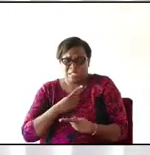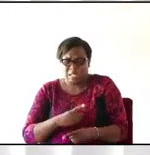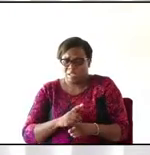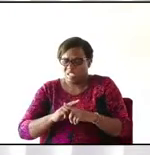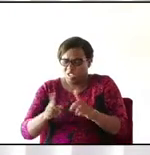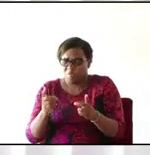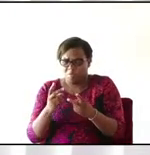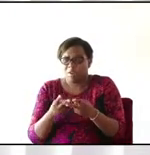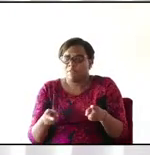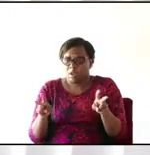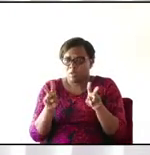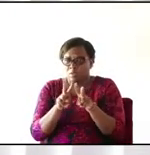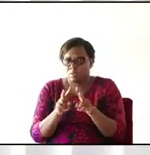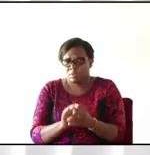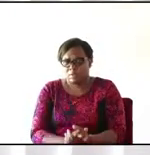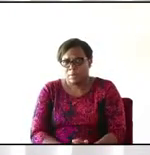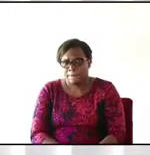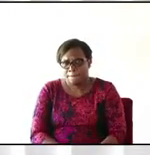system.